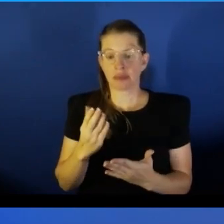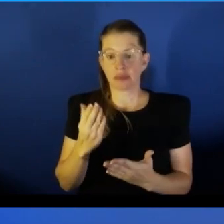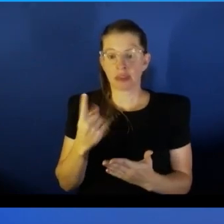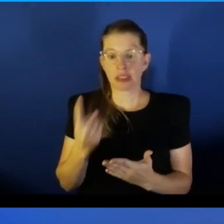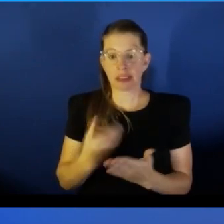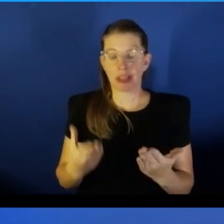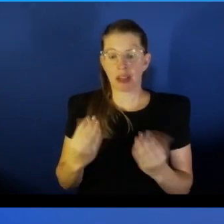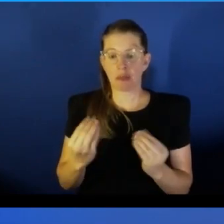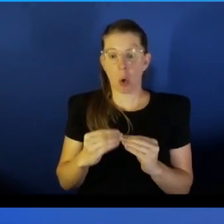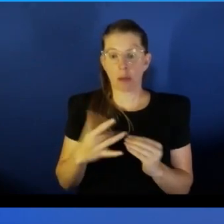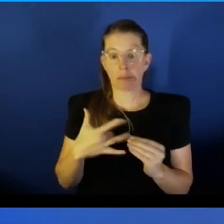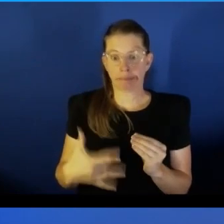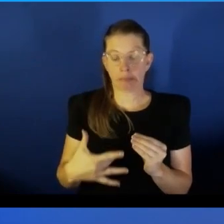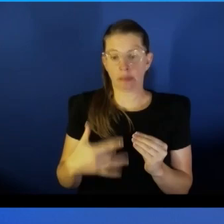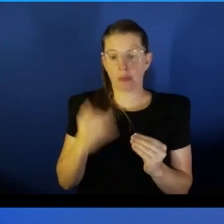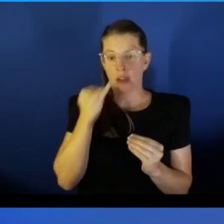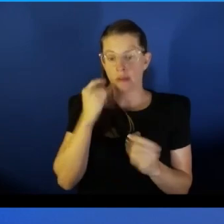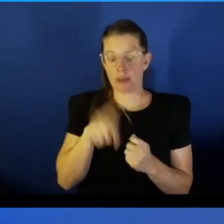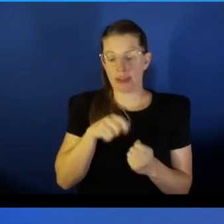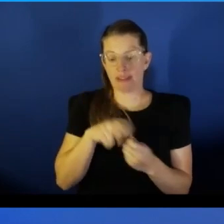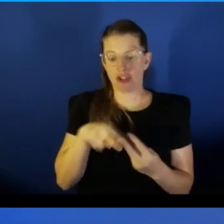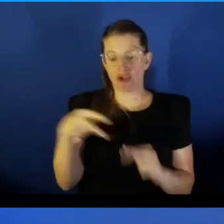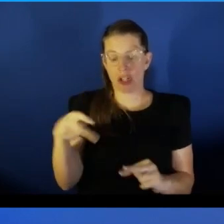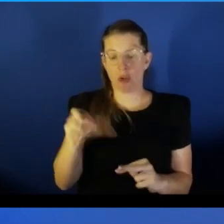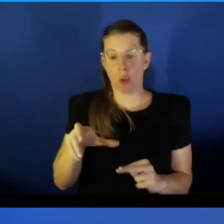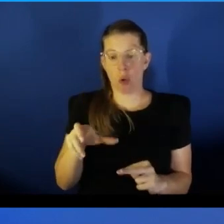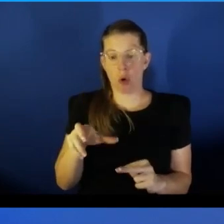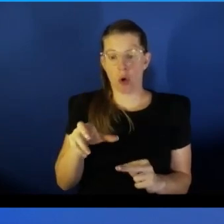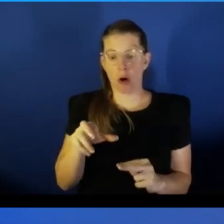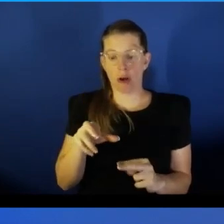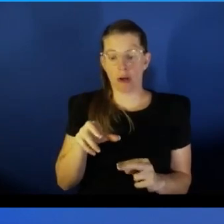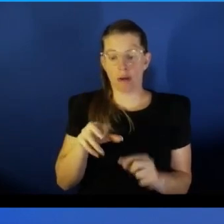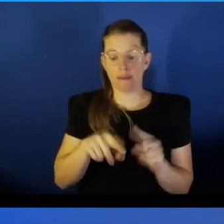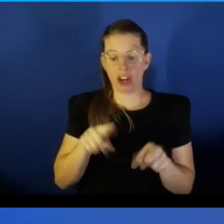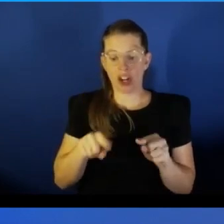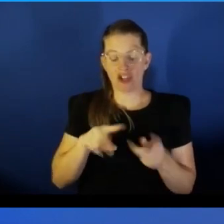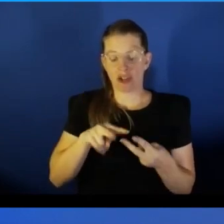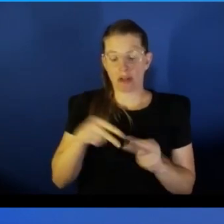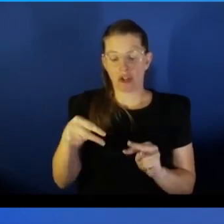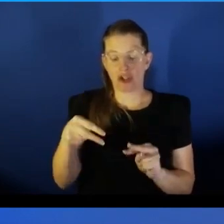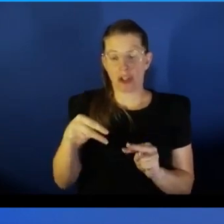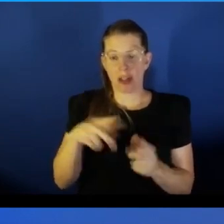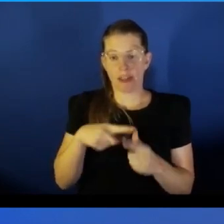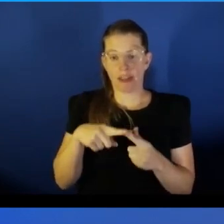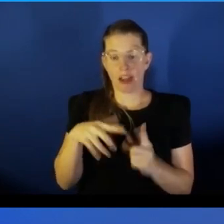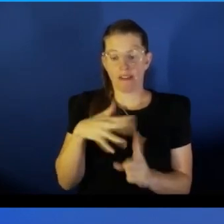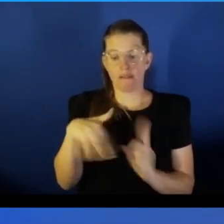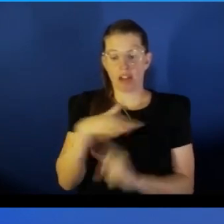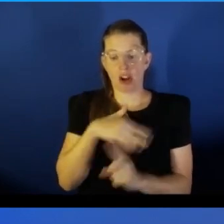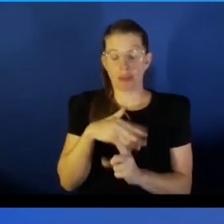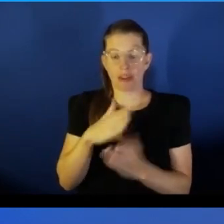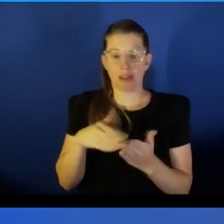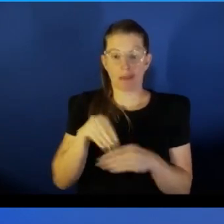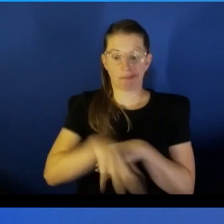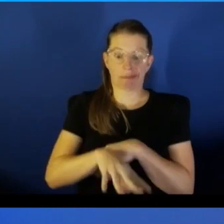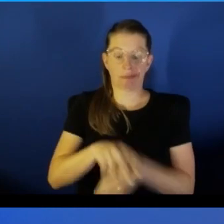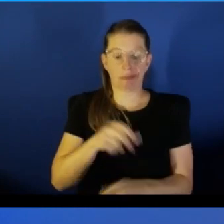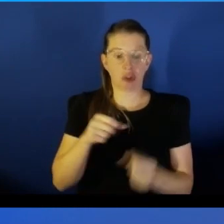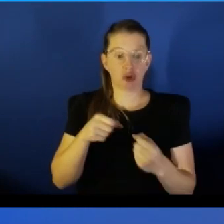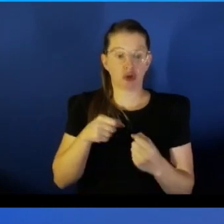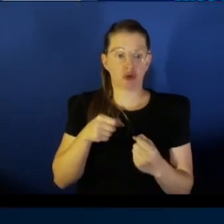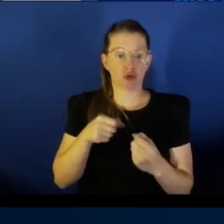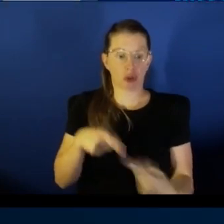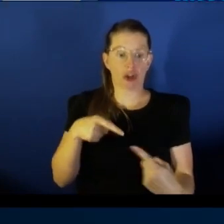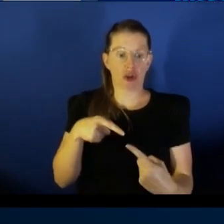if you have a certain gene or variation in gene, and then there could be an environmental factor that kind of triggers that.